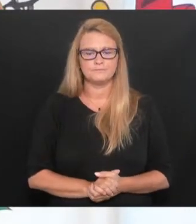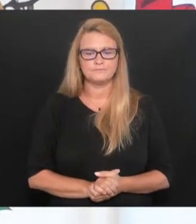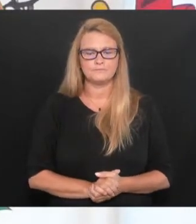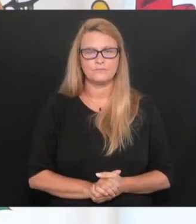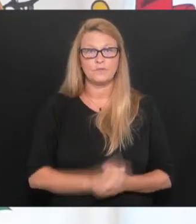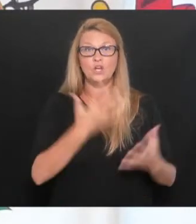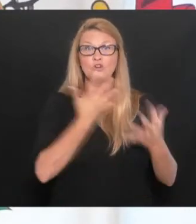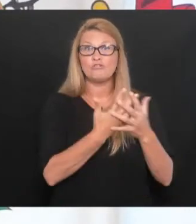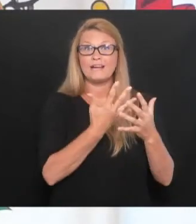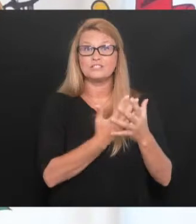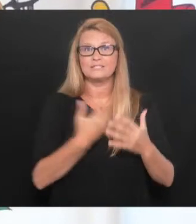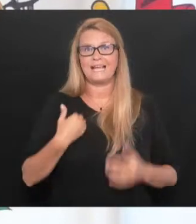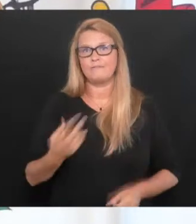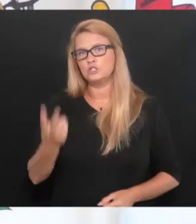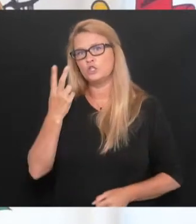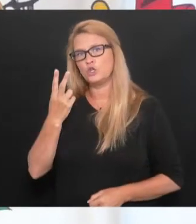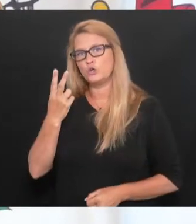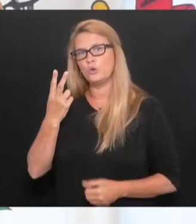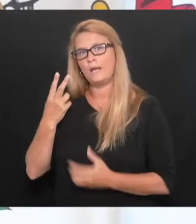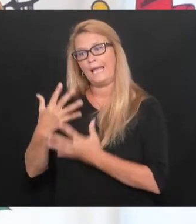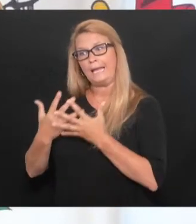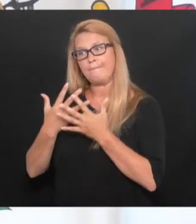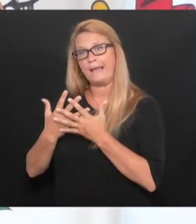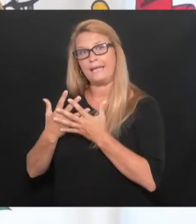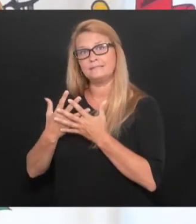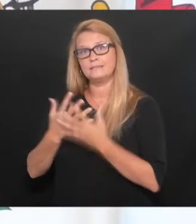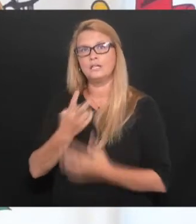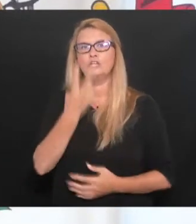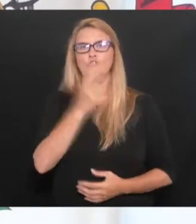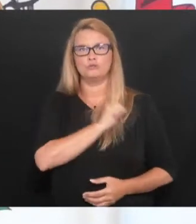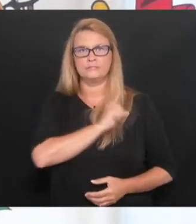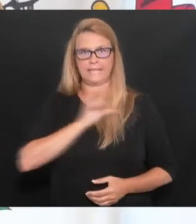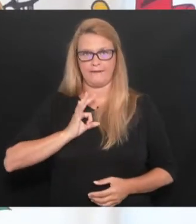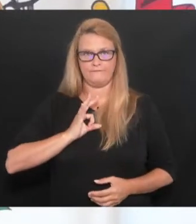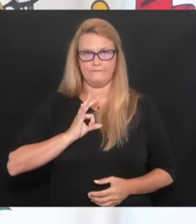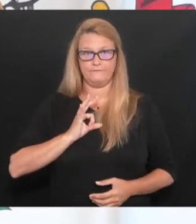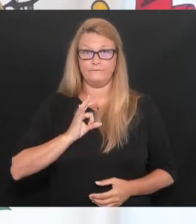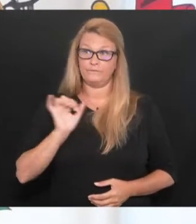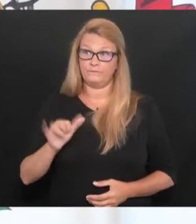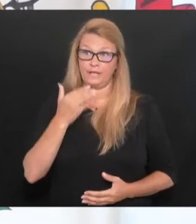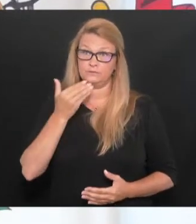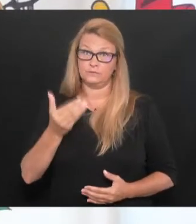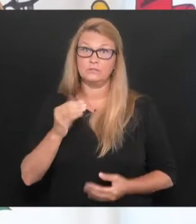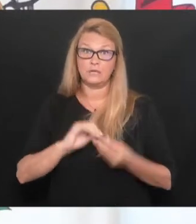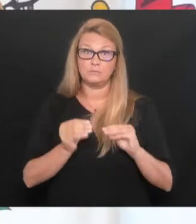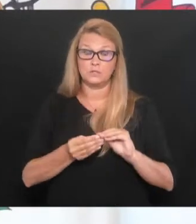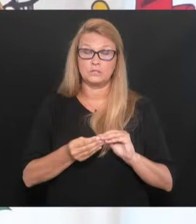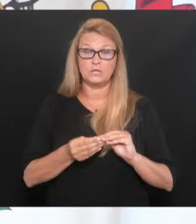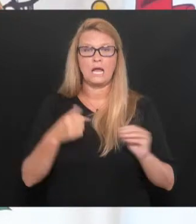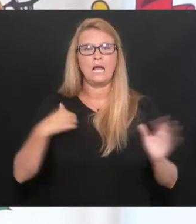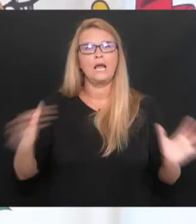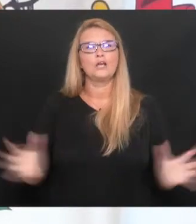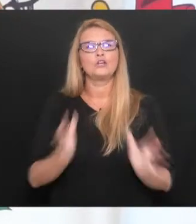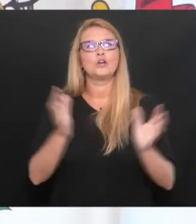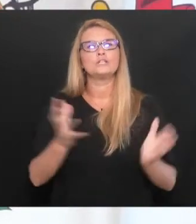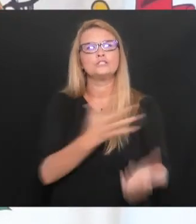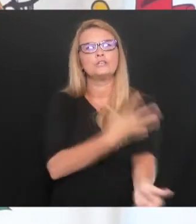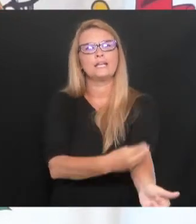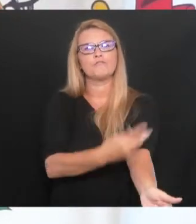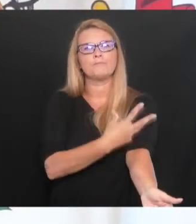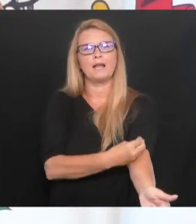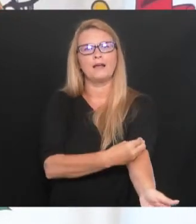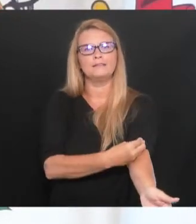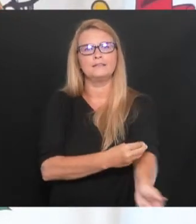Corrections, we have 2 inmates and 2 staff cases. It can't be better than that, and I encourage you about giving blood.